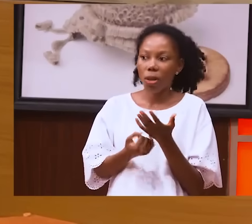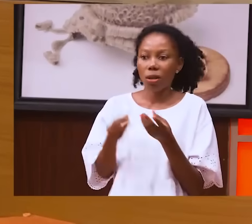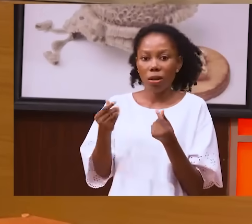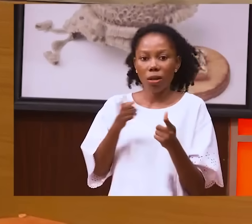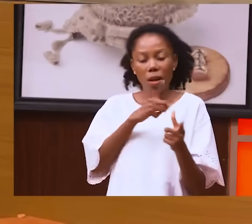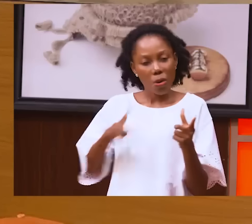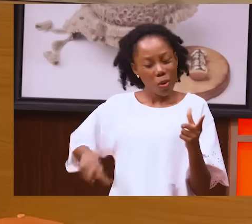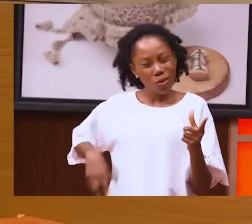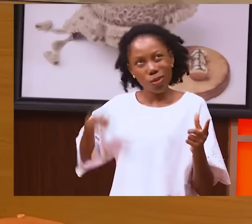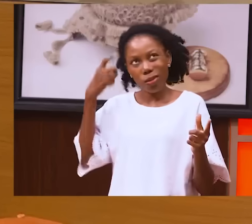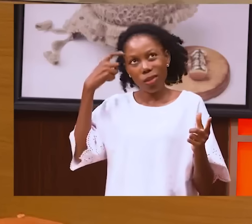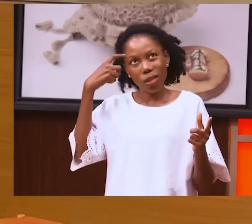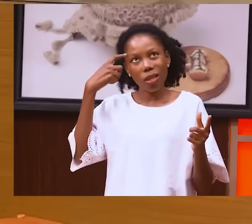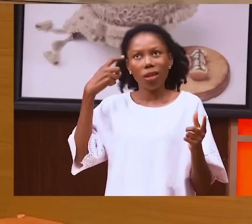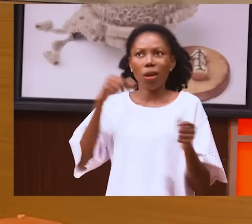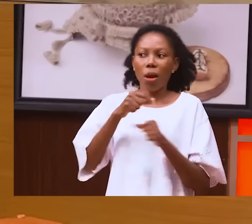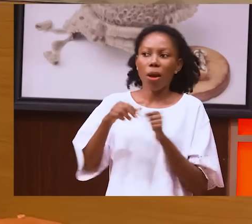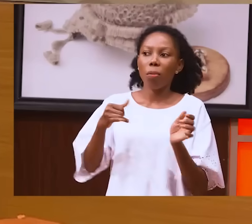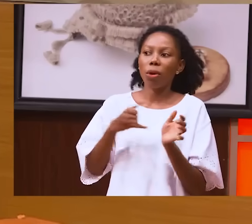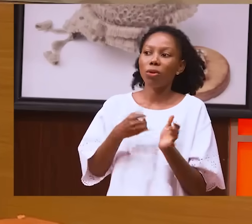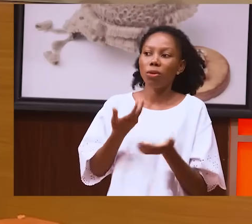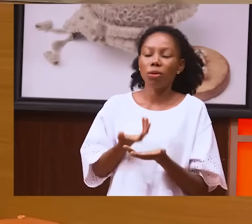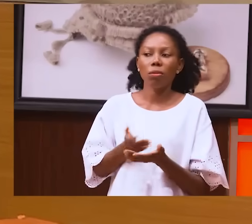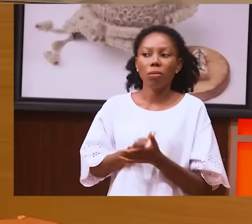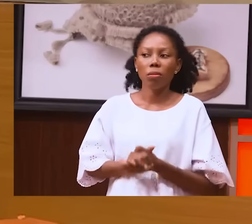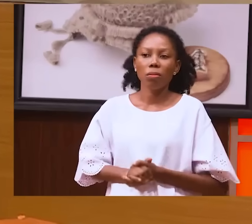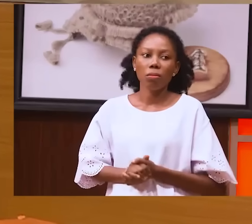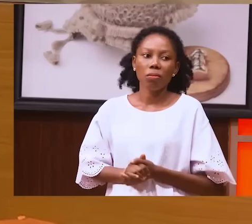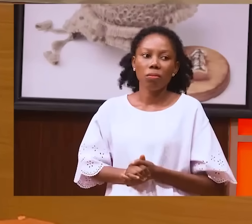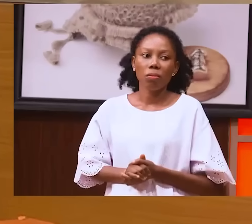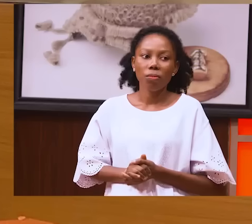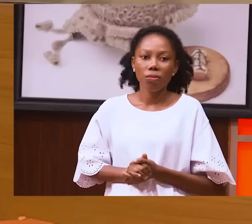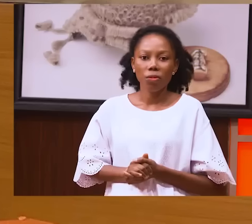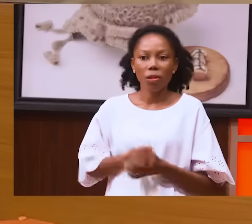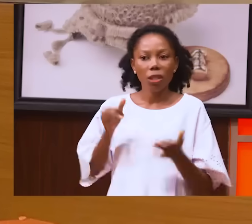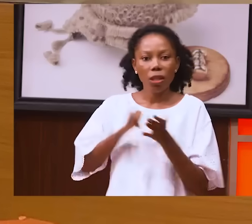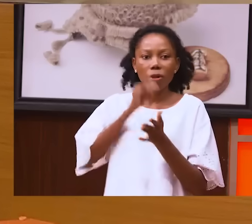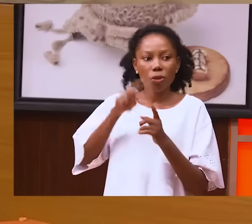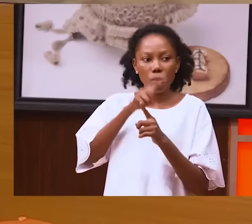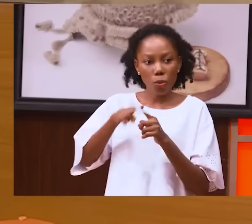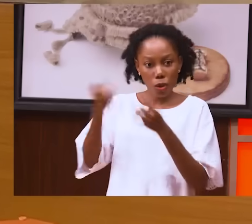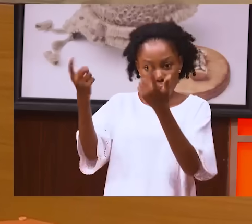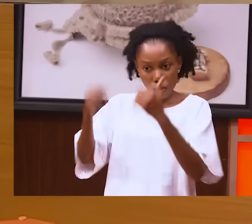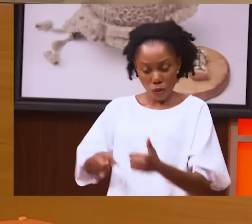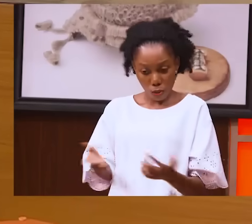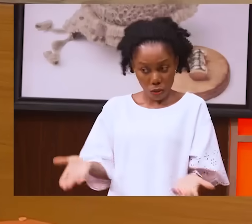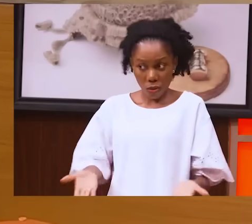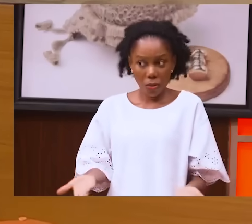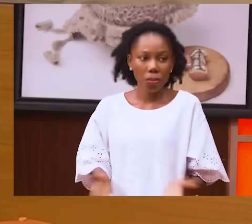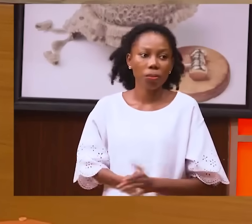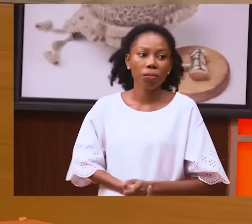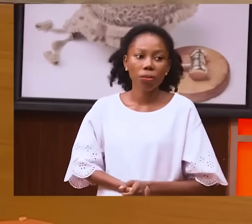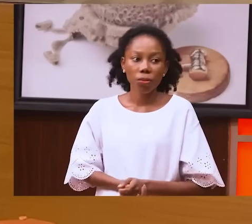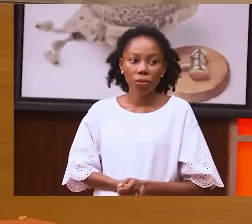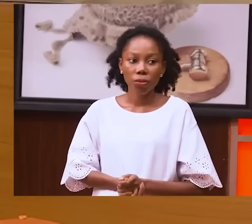before you now text me message I should come here. That I should come here. They send message to you.